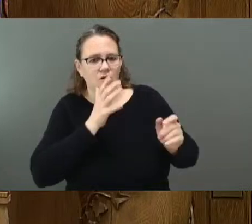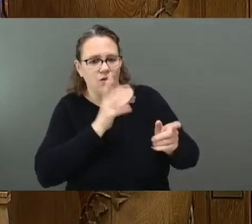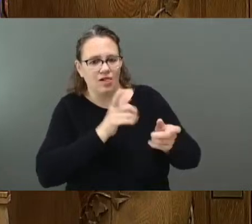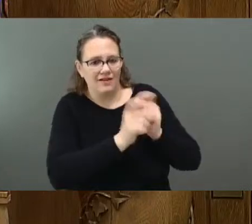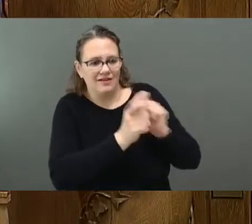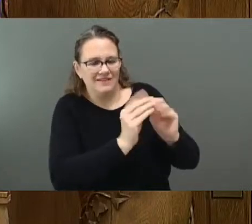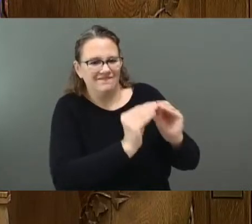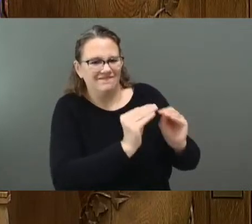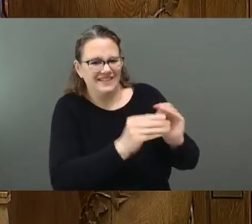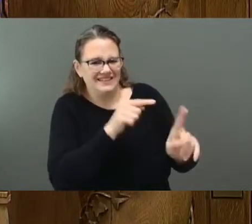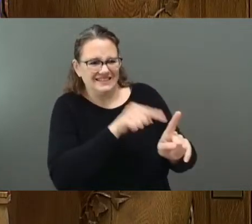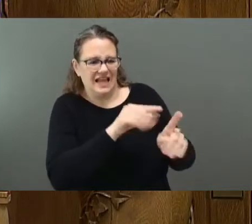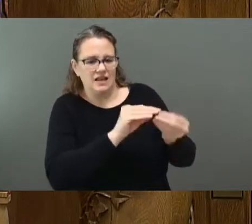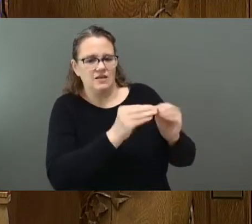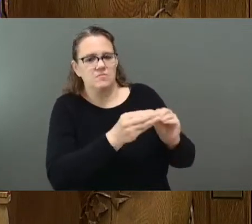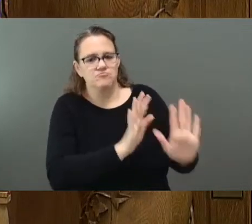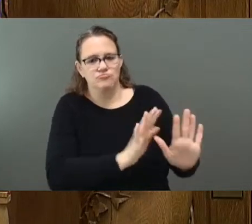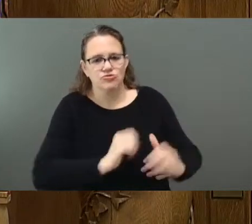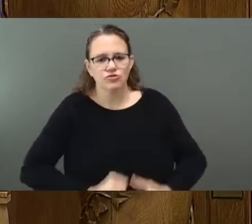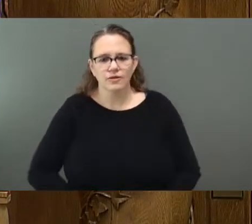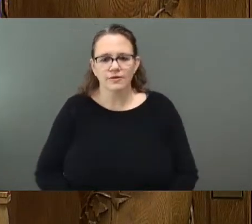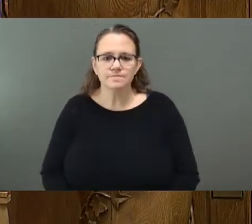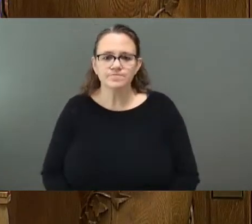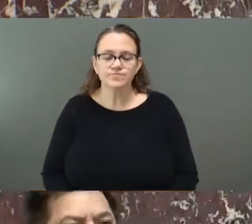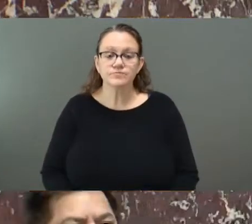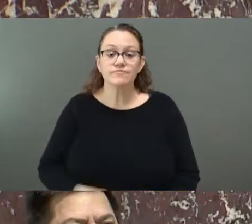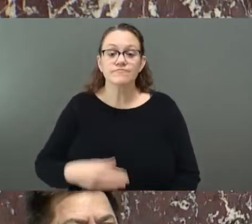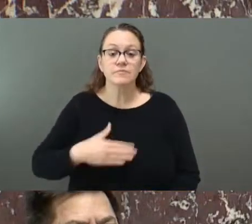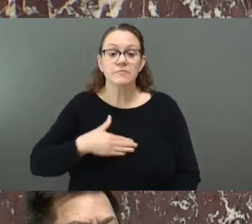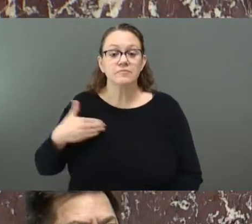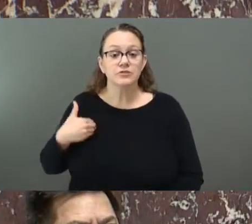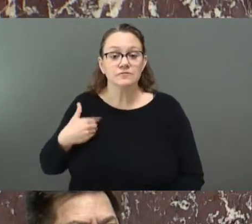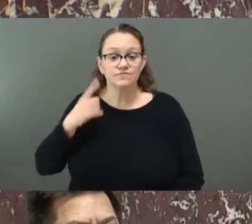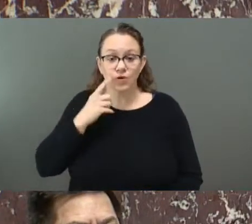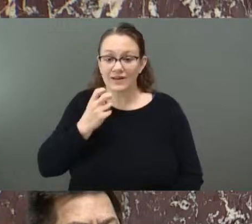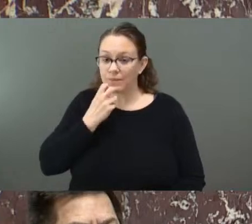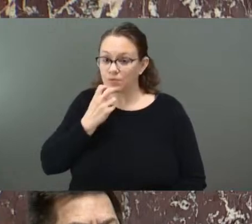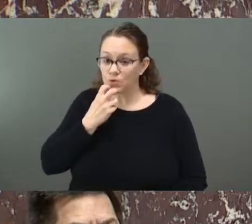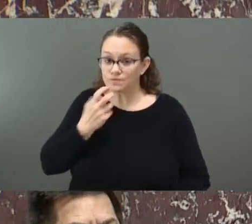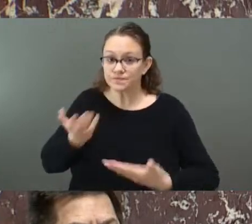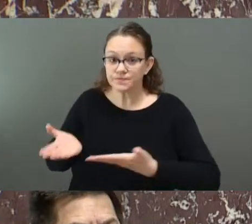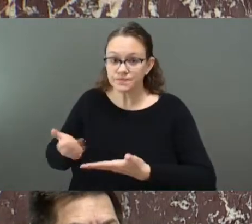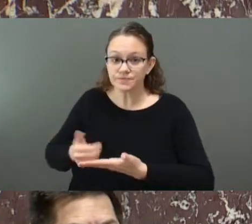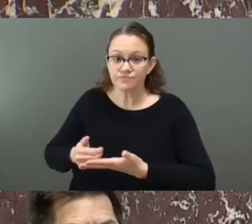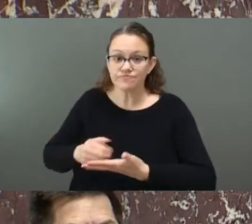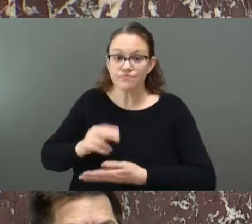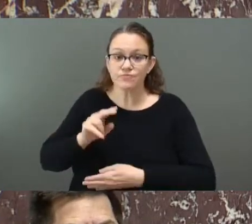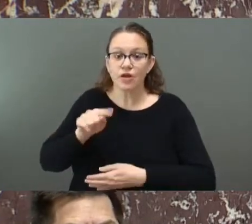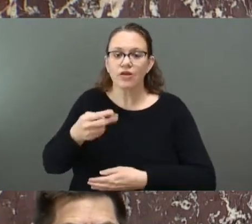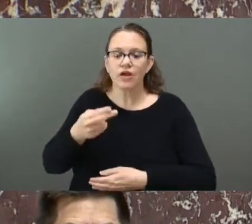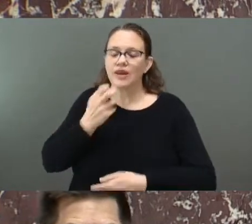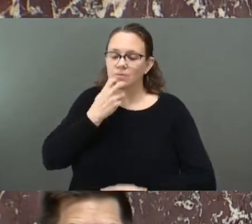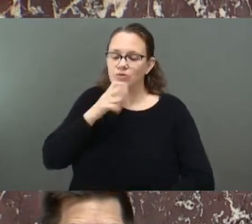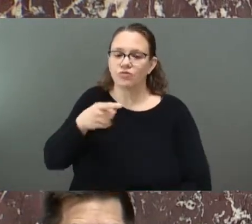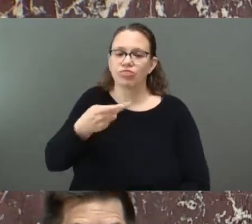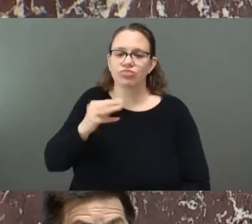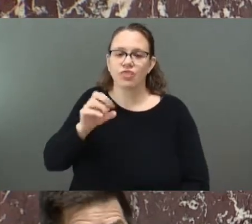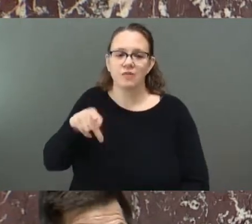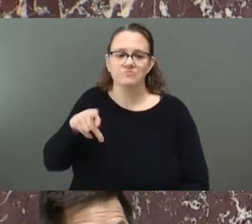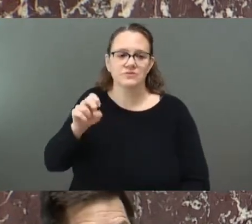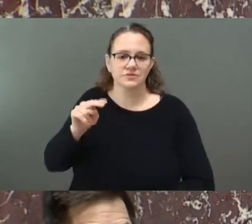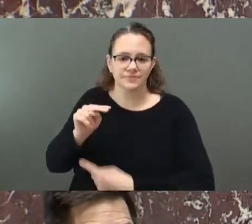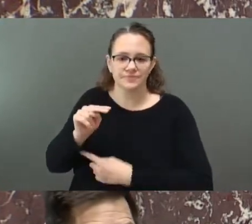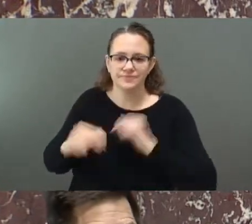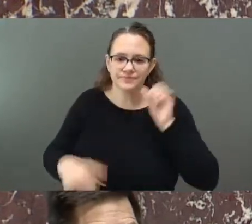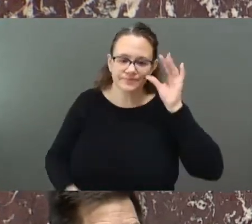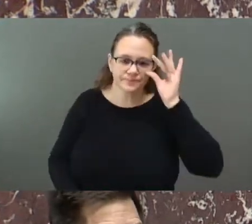Member for Kamloops North Thompson. Thank you, Mr. Speaker. It's always remarkable with this government. They ask the federal government for decrim. It